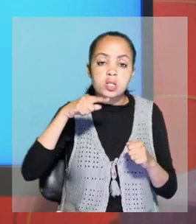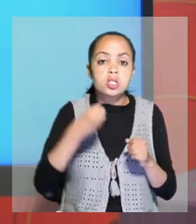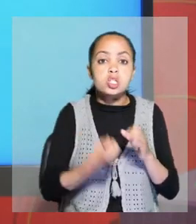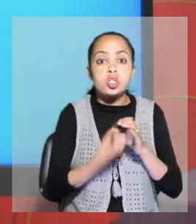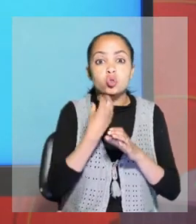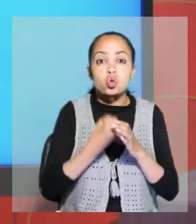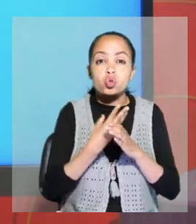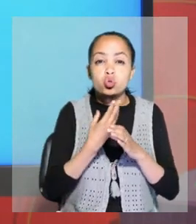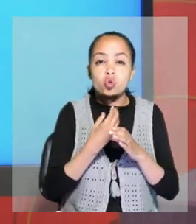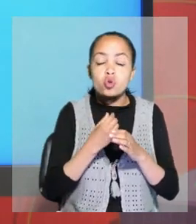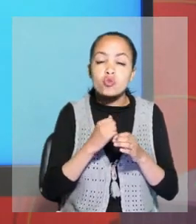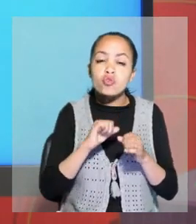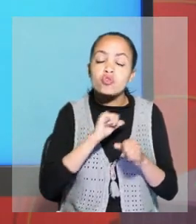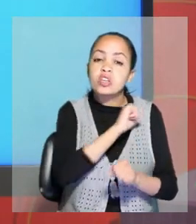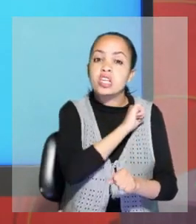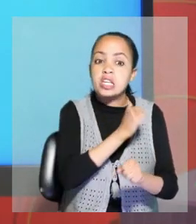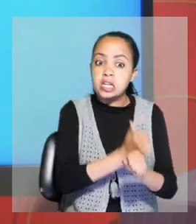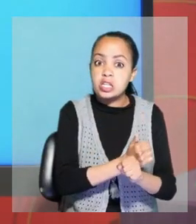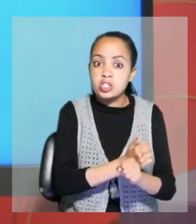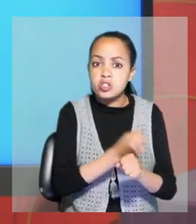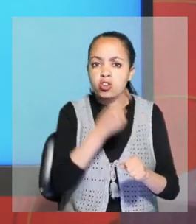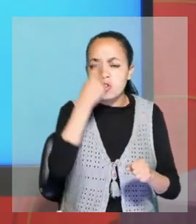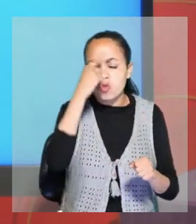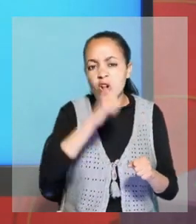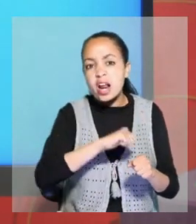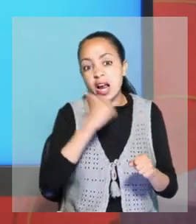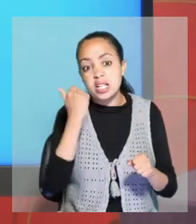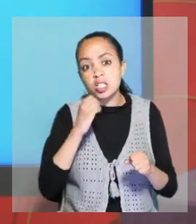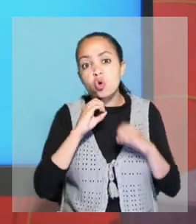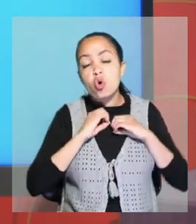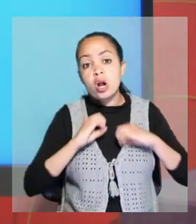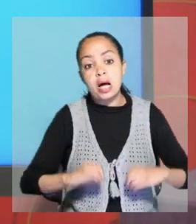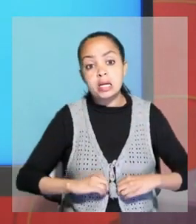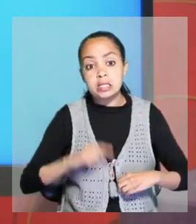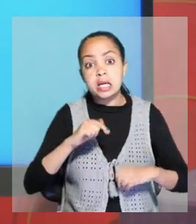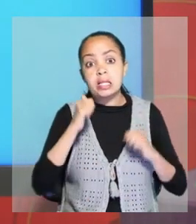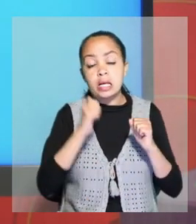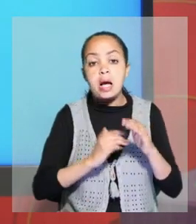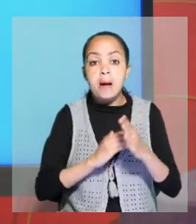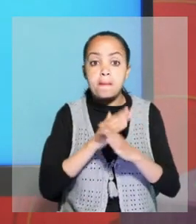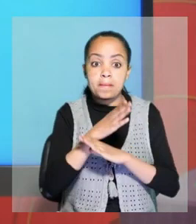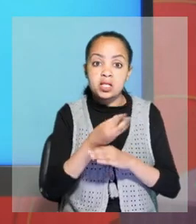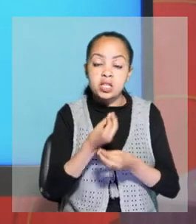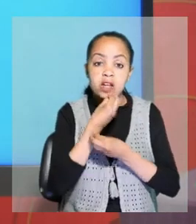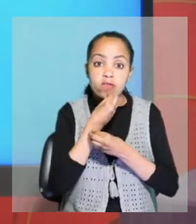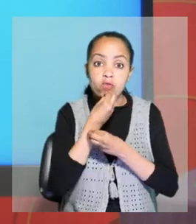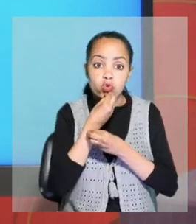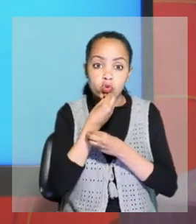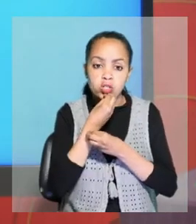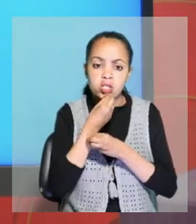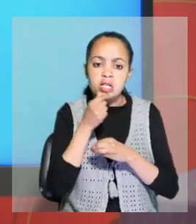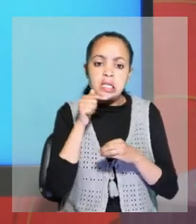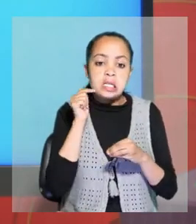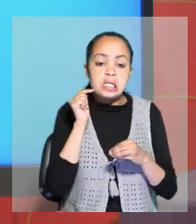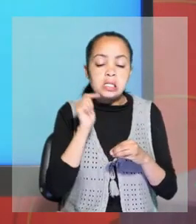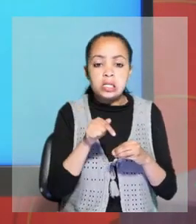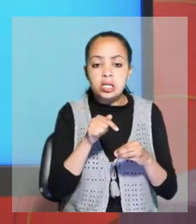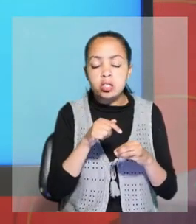energy, source of diet for another organism that can pass in a food chain. So